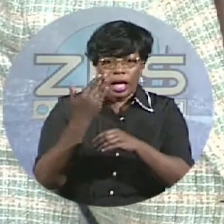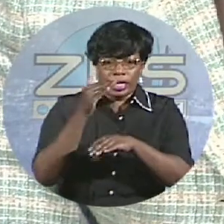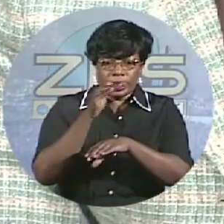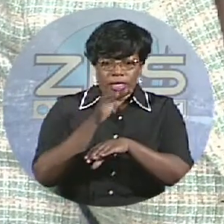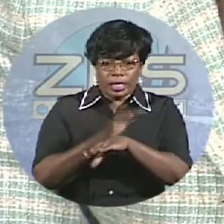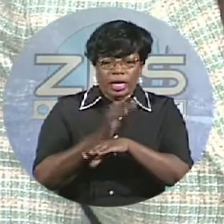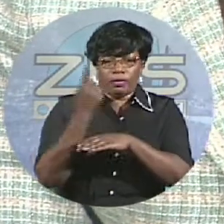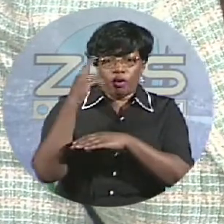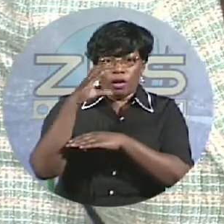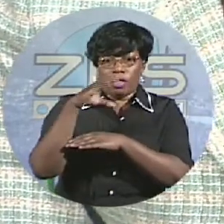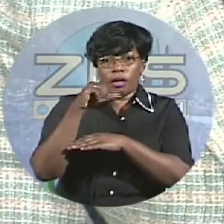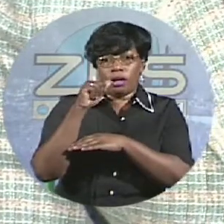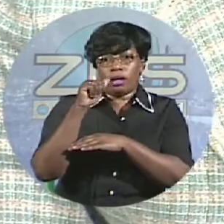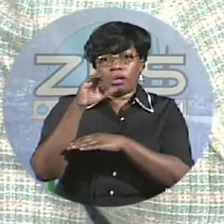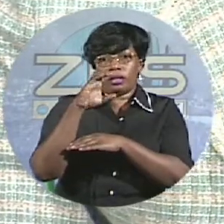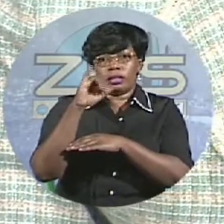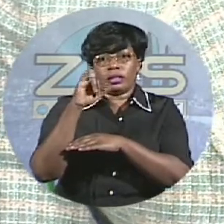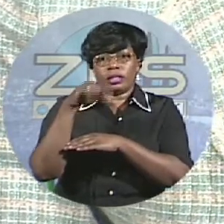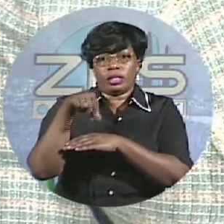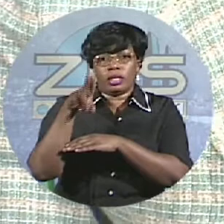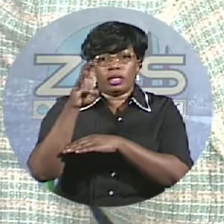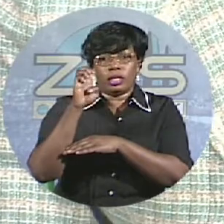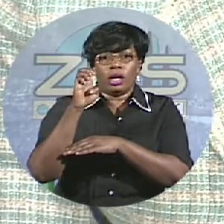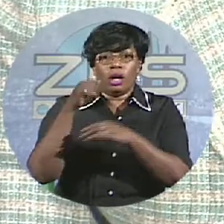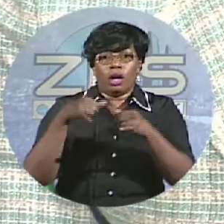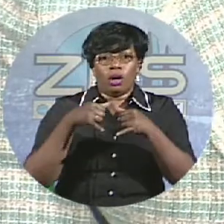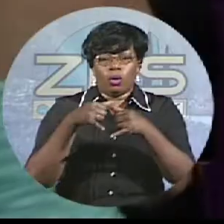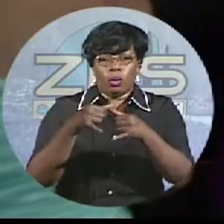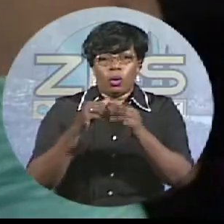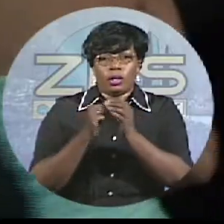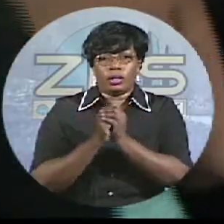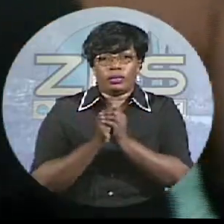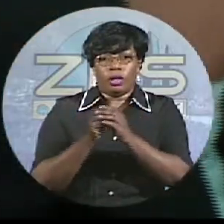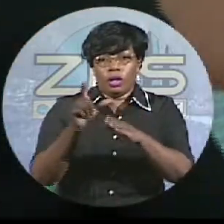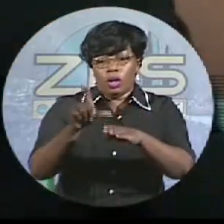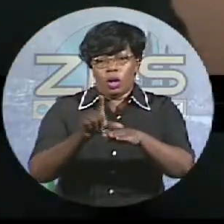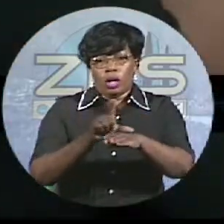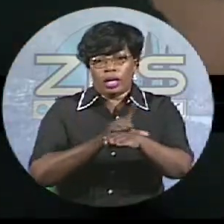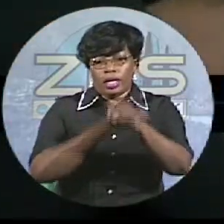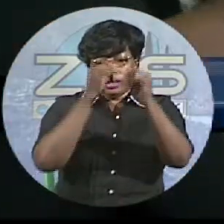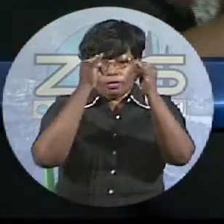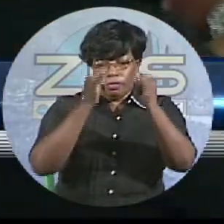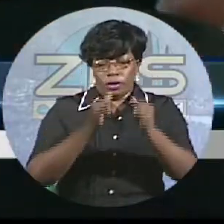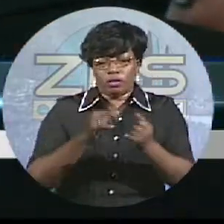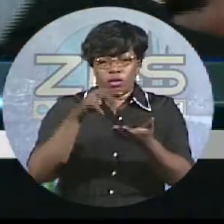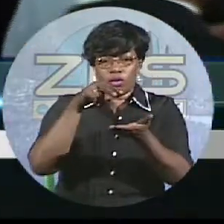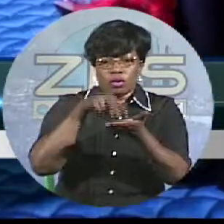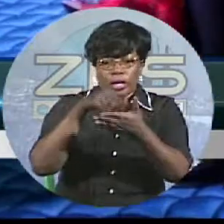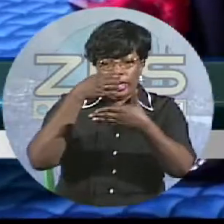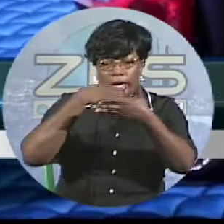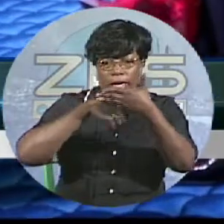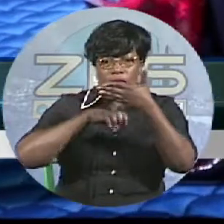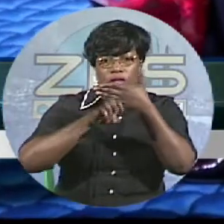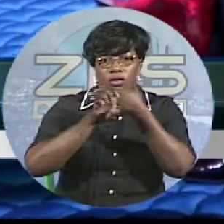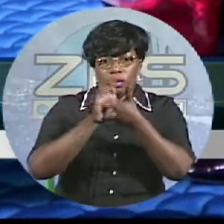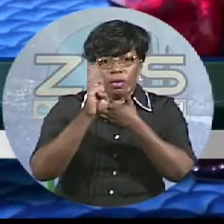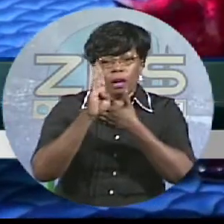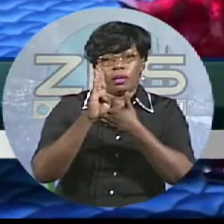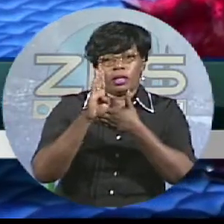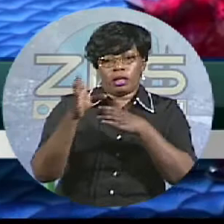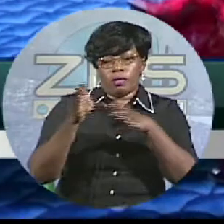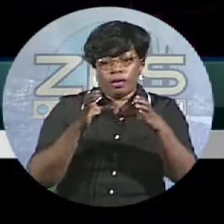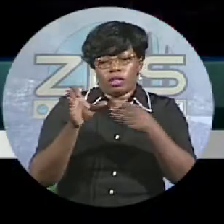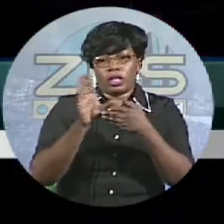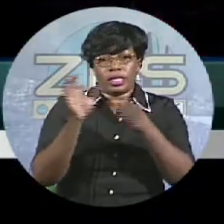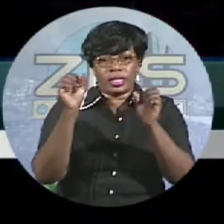Award. Altavis Munnings has a recap. A long line of individuals stood at the entrance of the Bahama Convention Center's ballroom